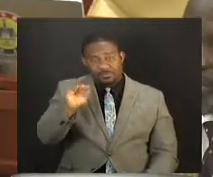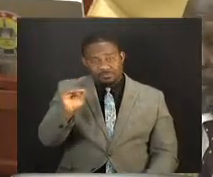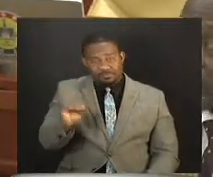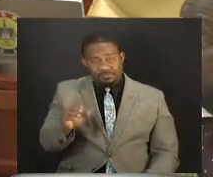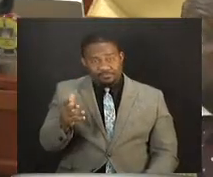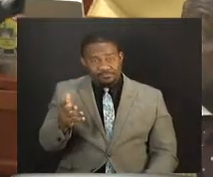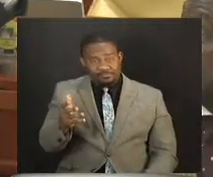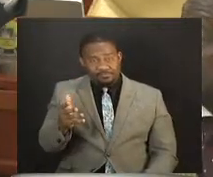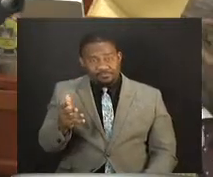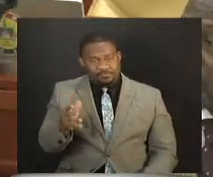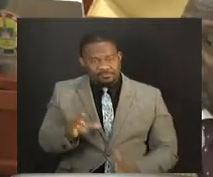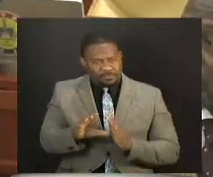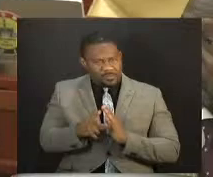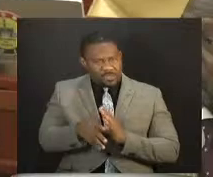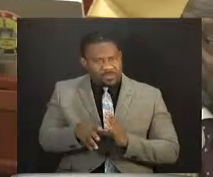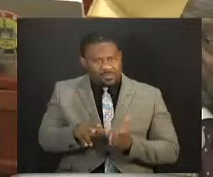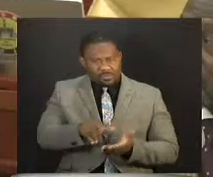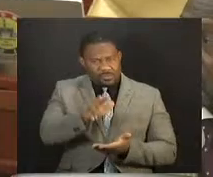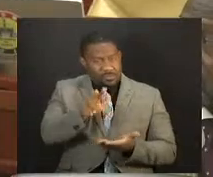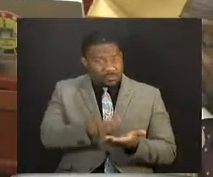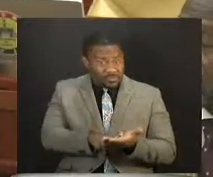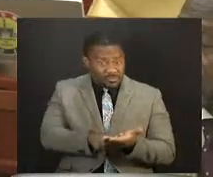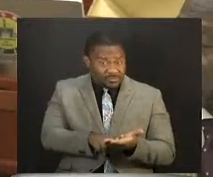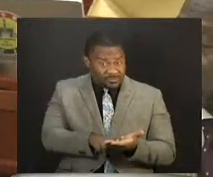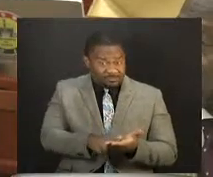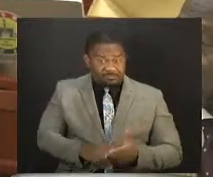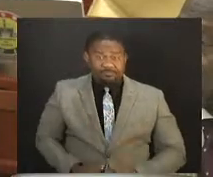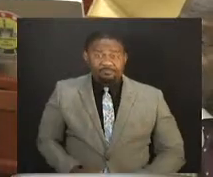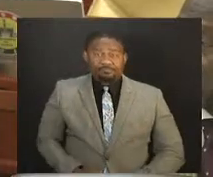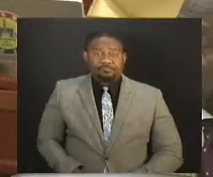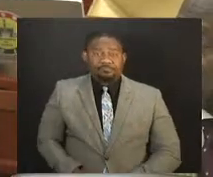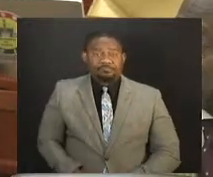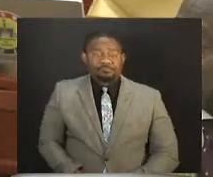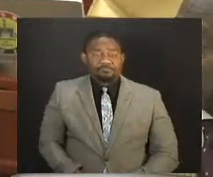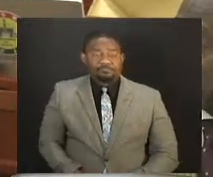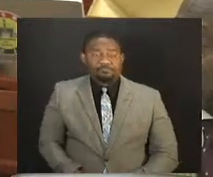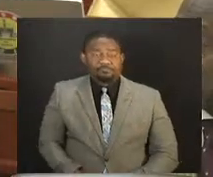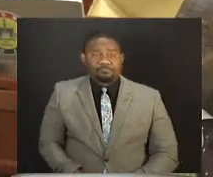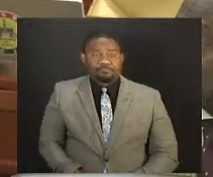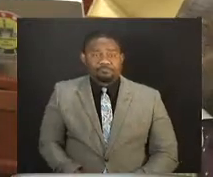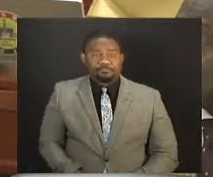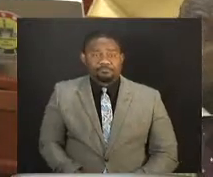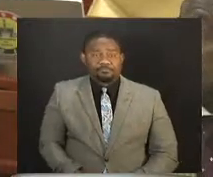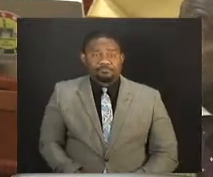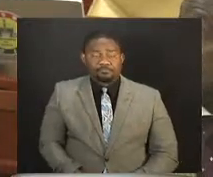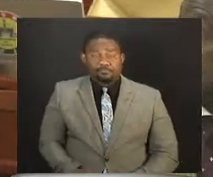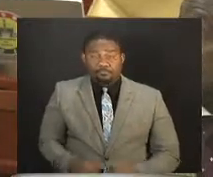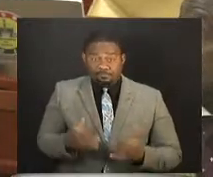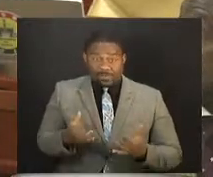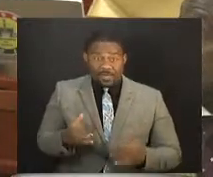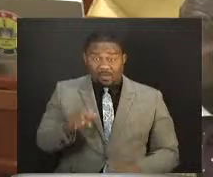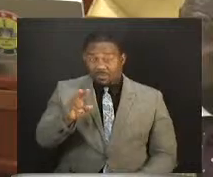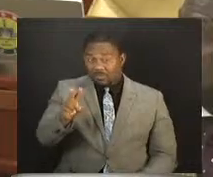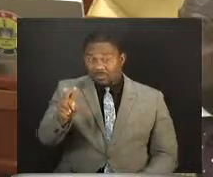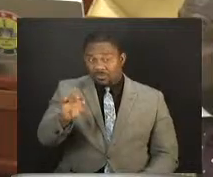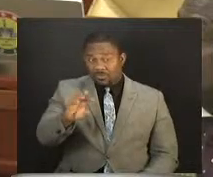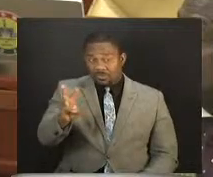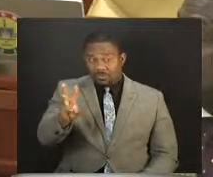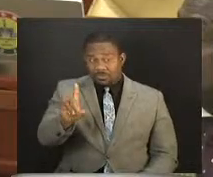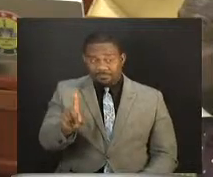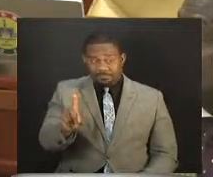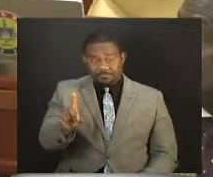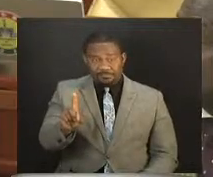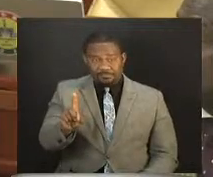ahead and approved it. It didn't end there. Now we are dealing with 261, and this was being done at the time